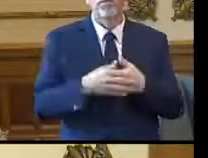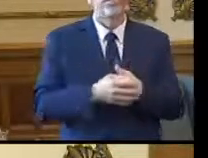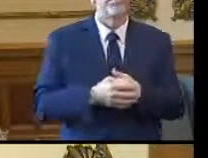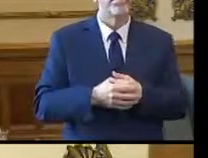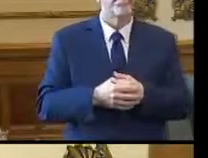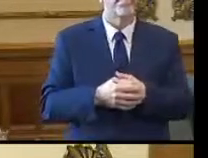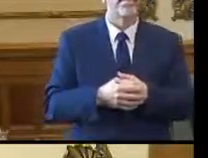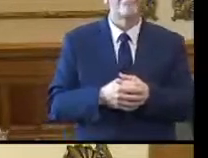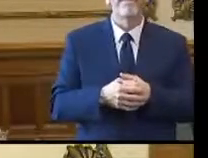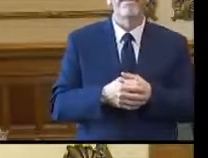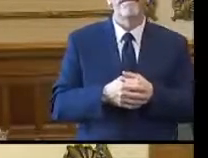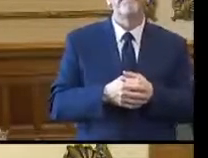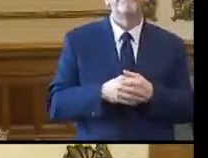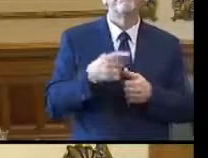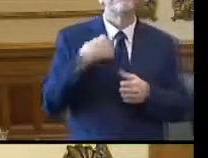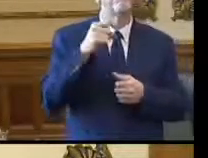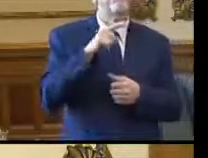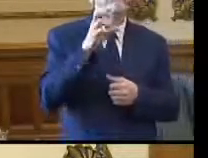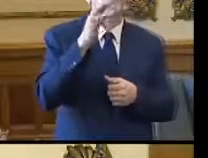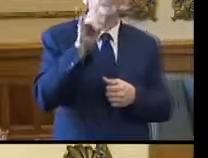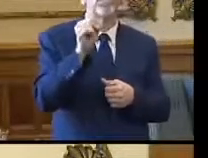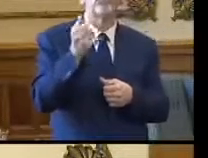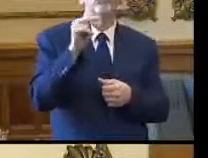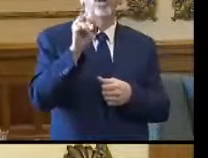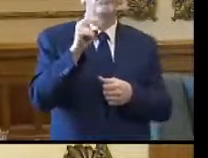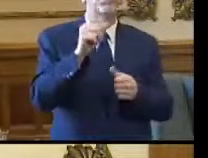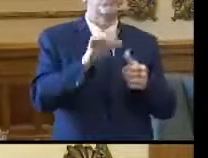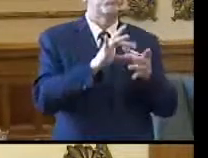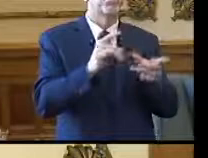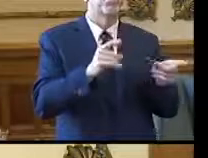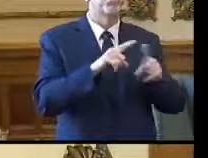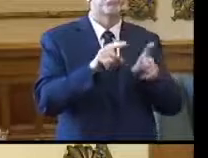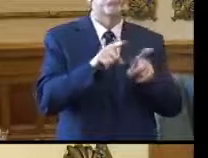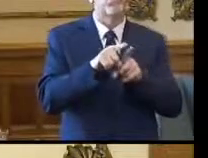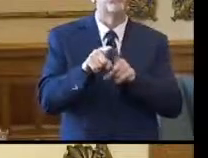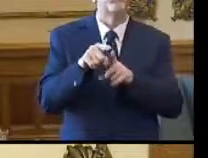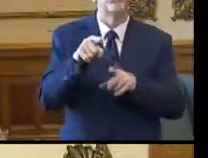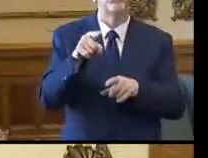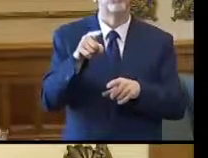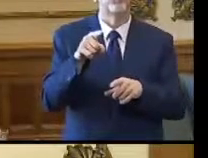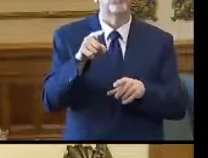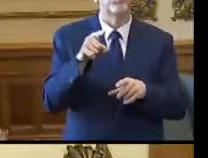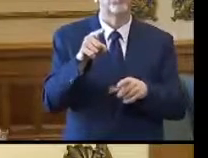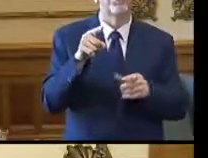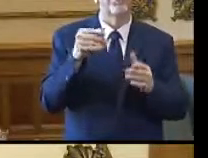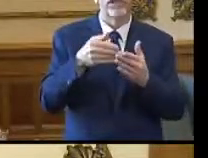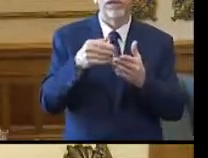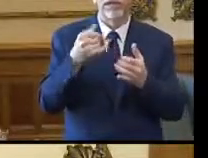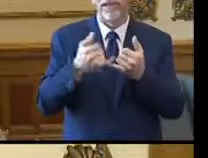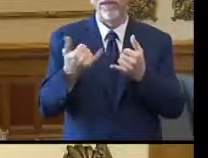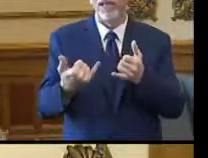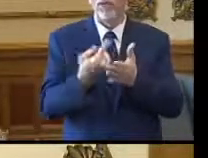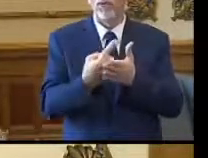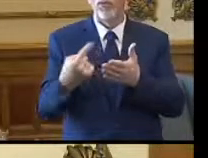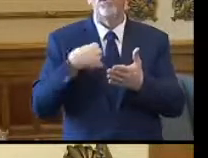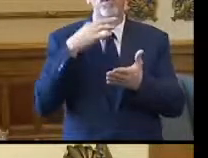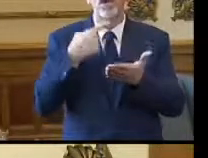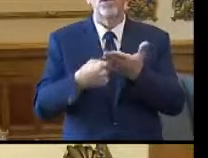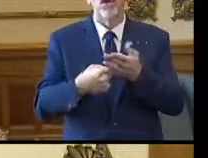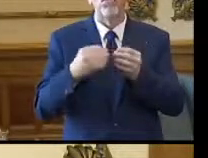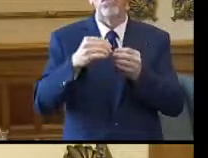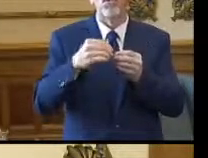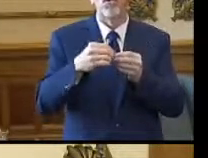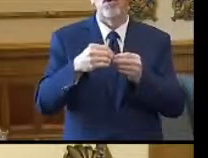Yeah, I'll ask Chris Johnston to comment here, but we'll also, near the end of the week, be talking more, Lindsay, about